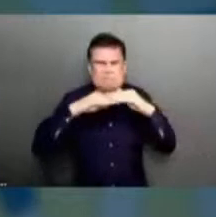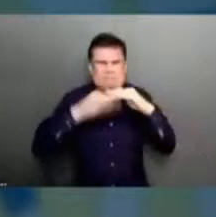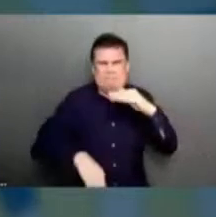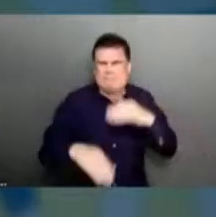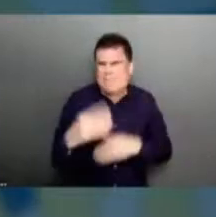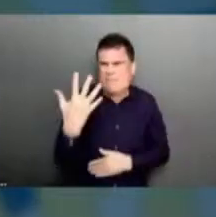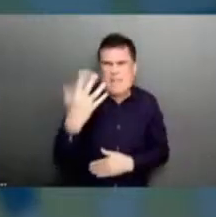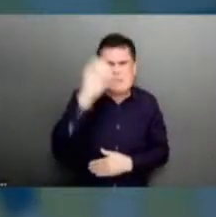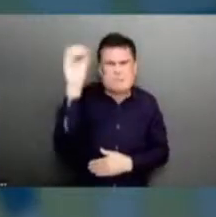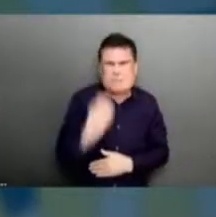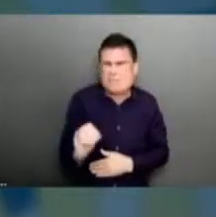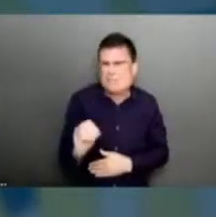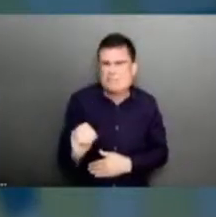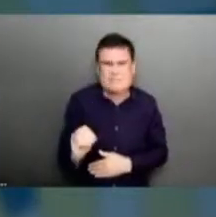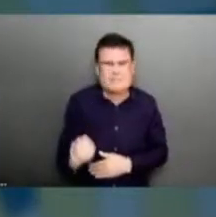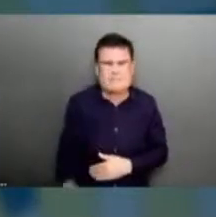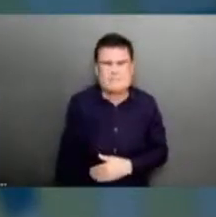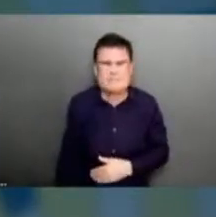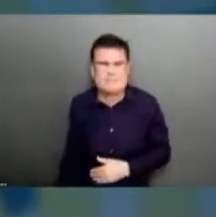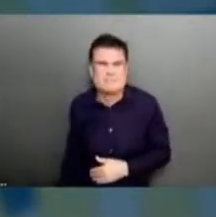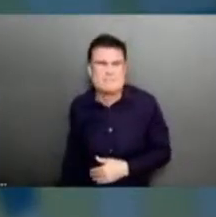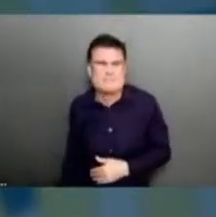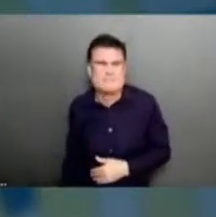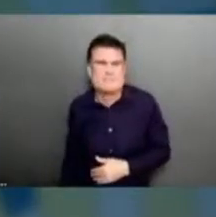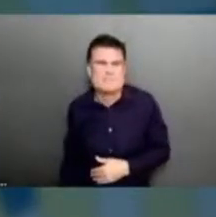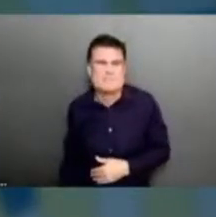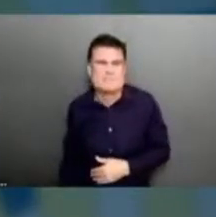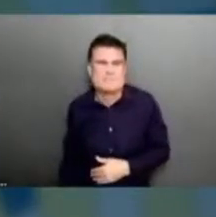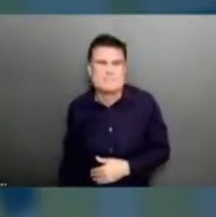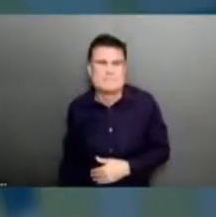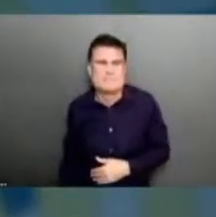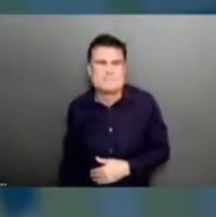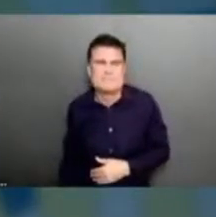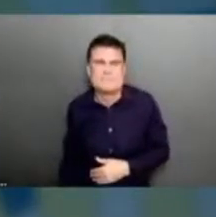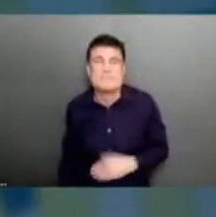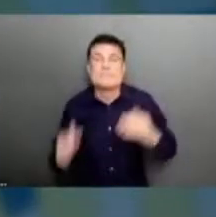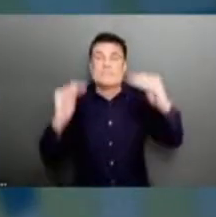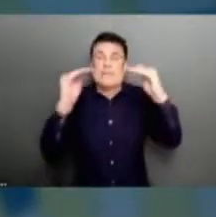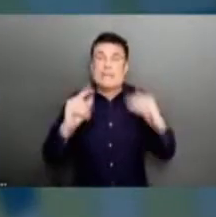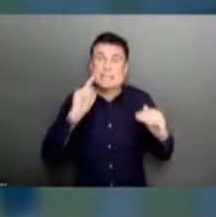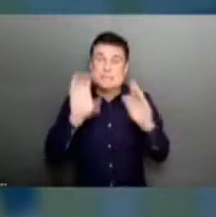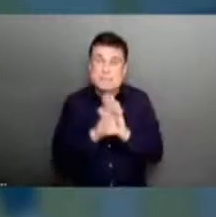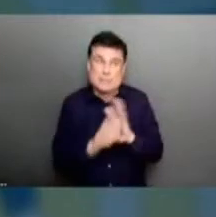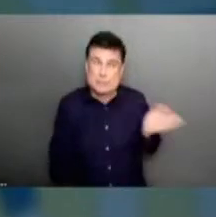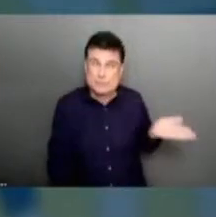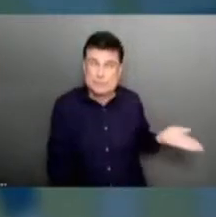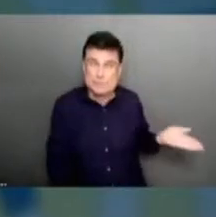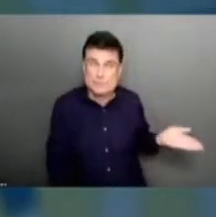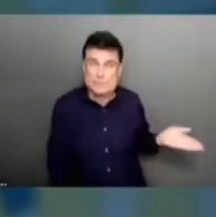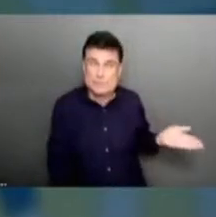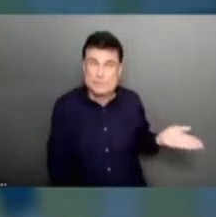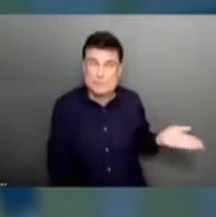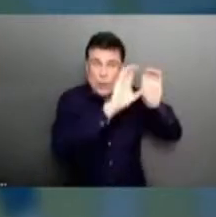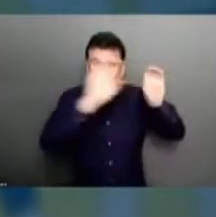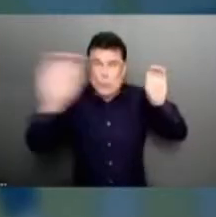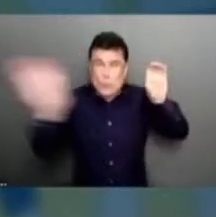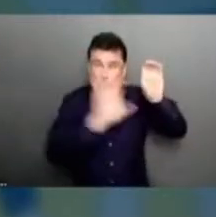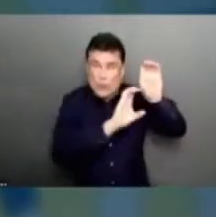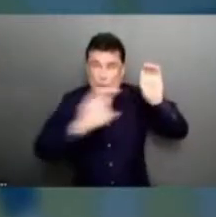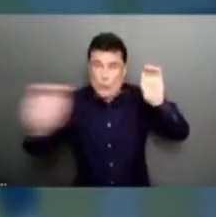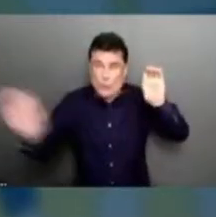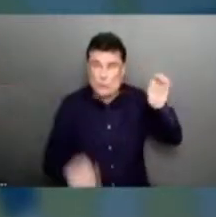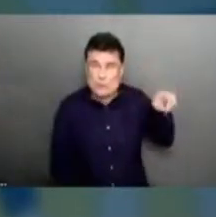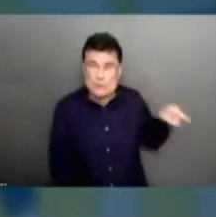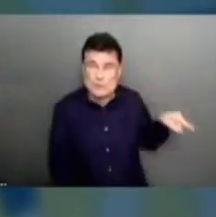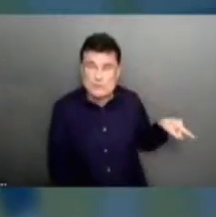age. And we've broken it down so that we can isolate what is happening in school-age children as well. So there are two graphs